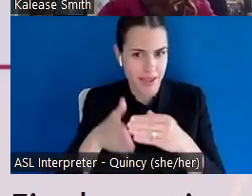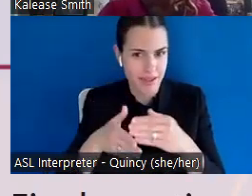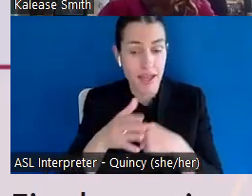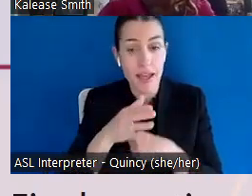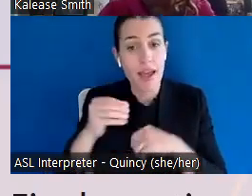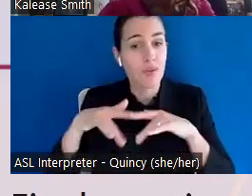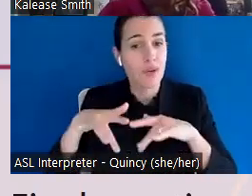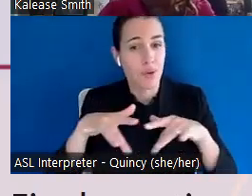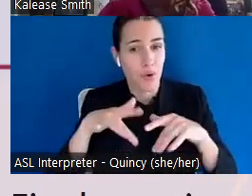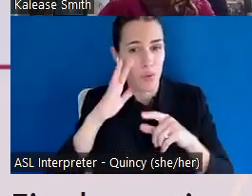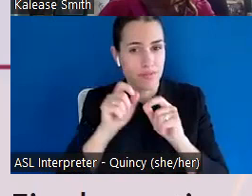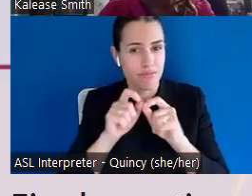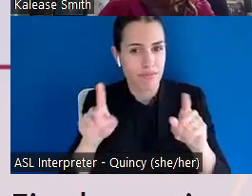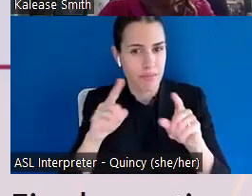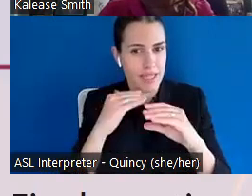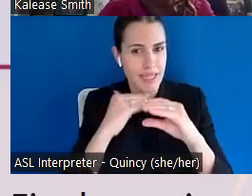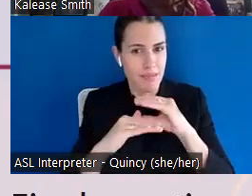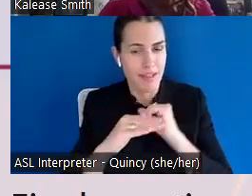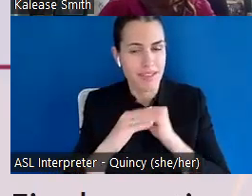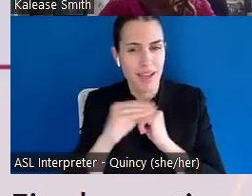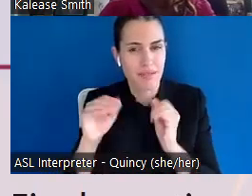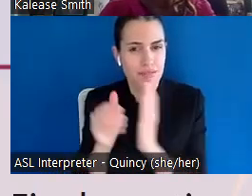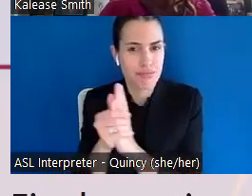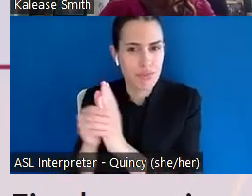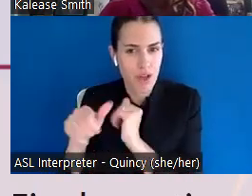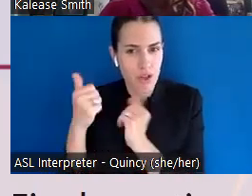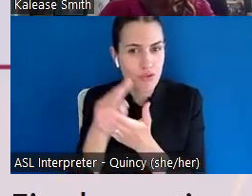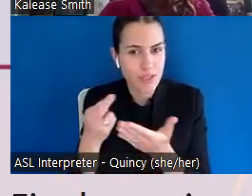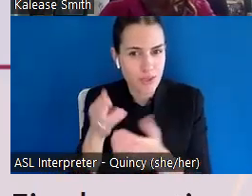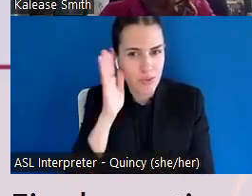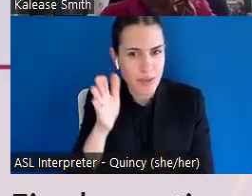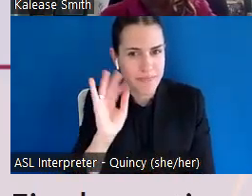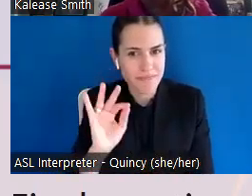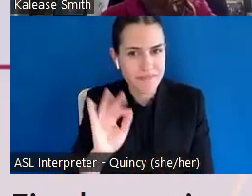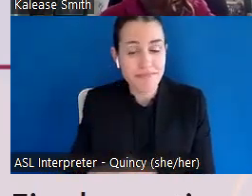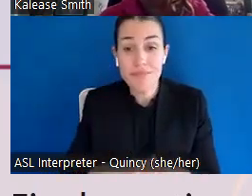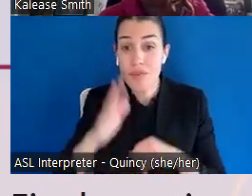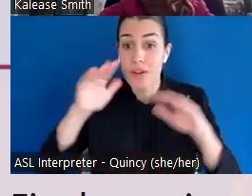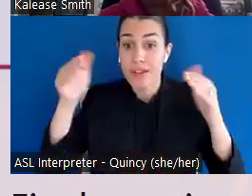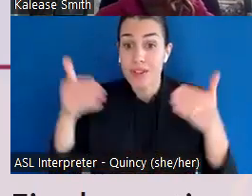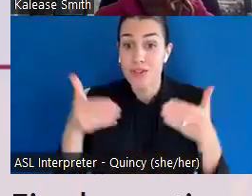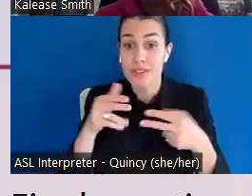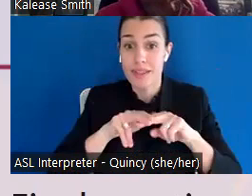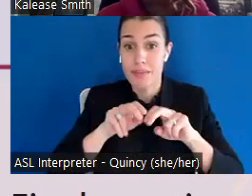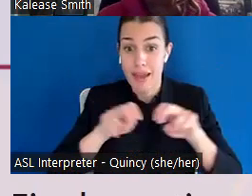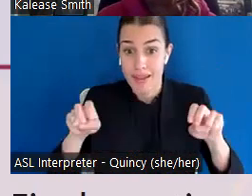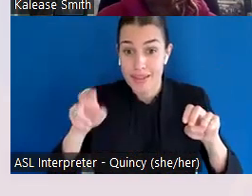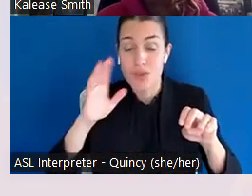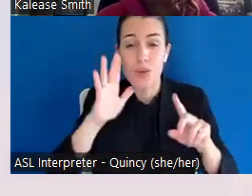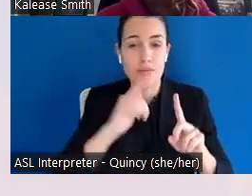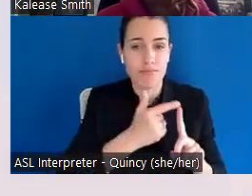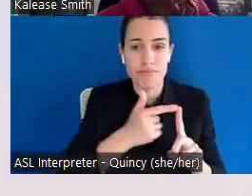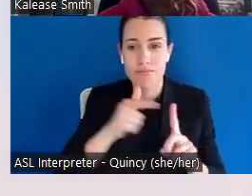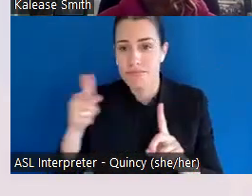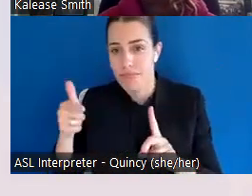of this webinar will be emailed along with other resources. I want to start by introducing our panelists and let them talk a little bit about why